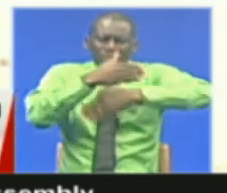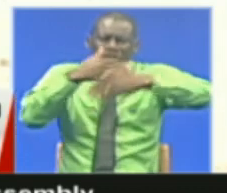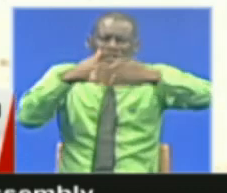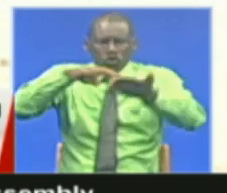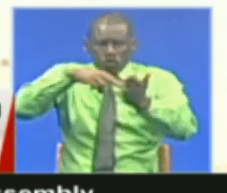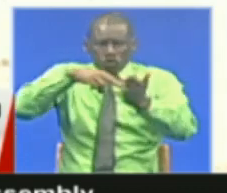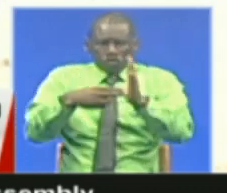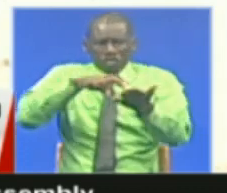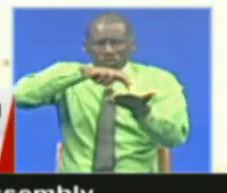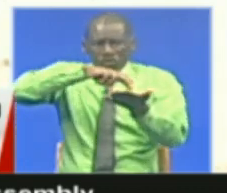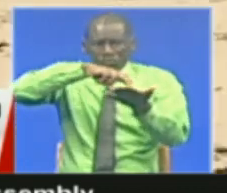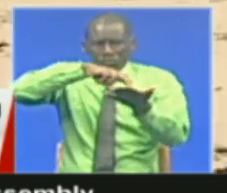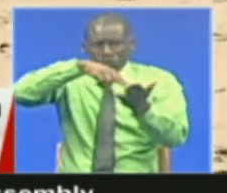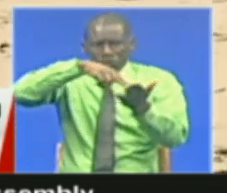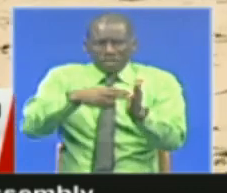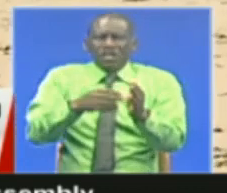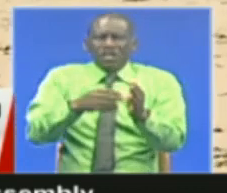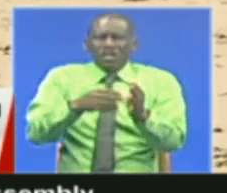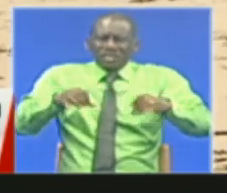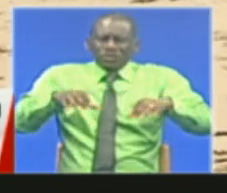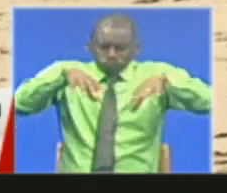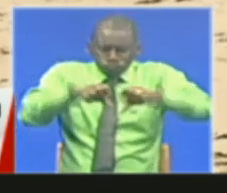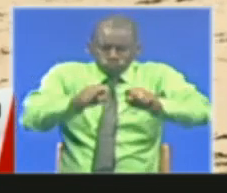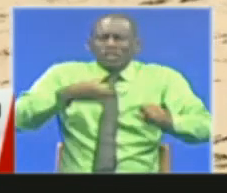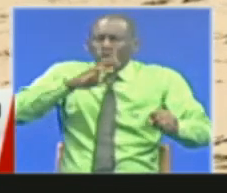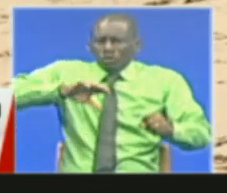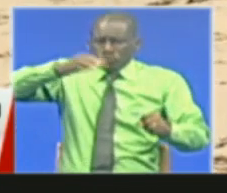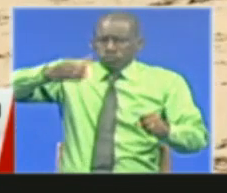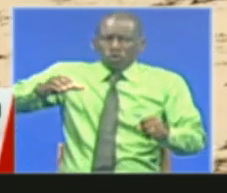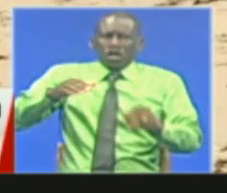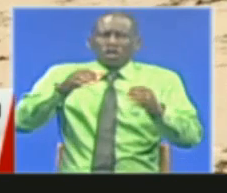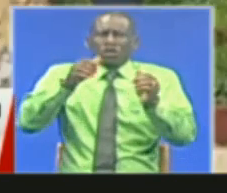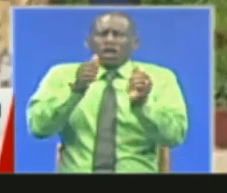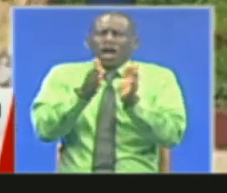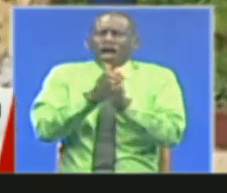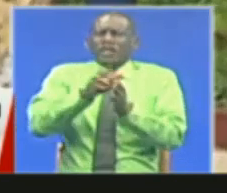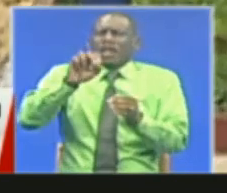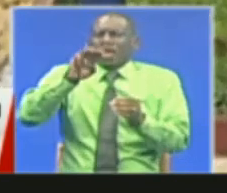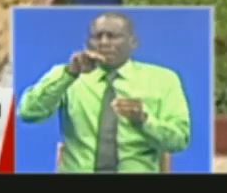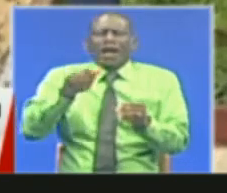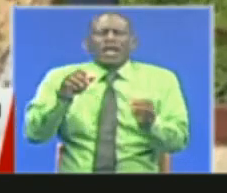and reclamation of land in the ocean could happen with NEMA completely oblivious.